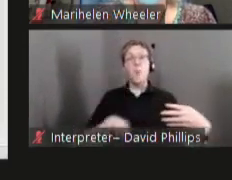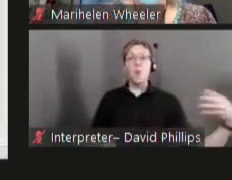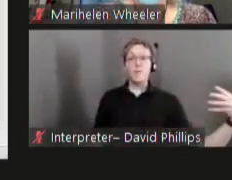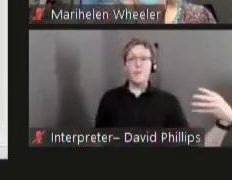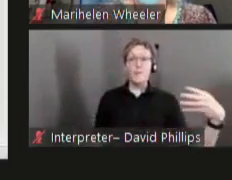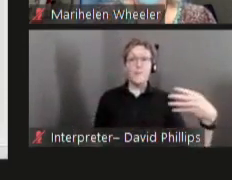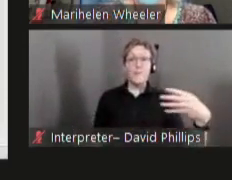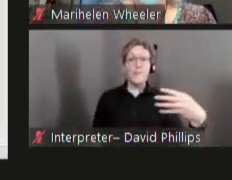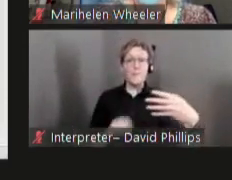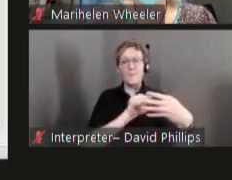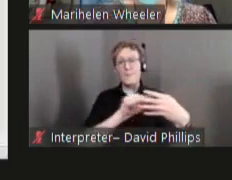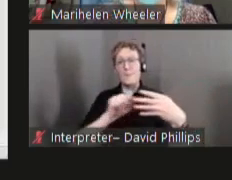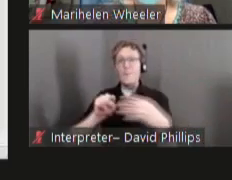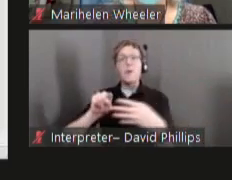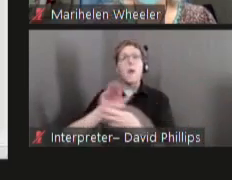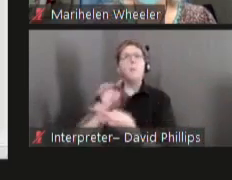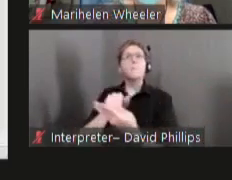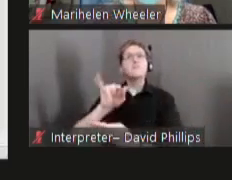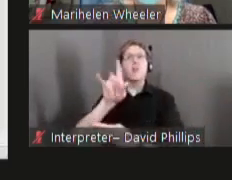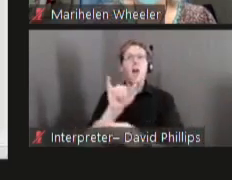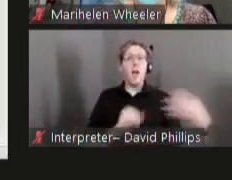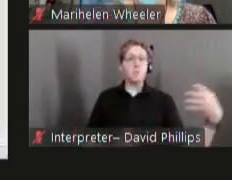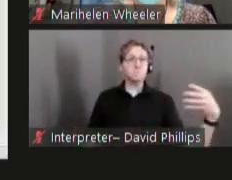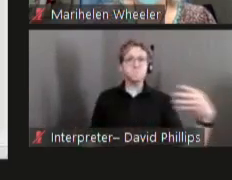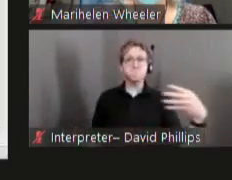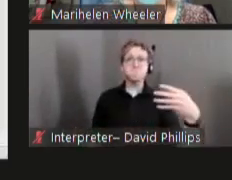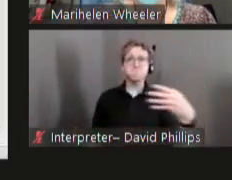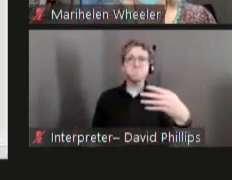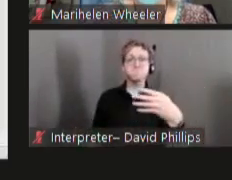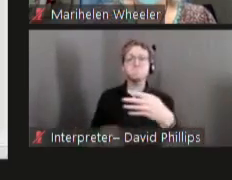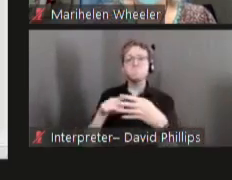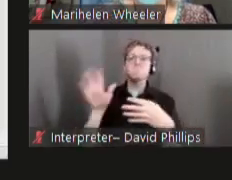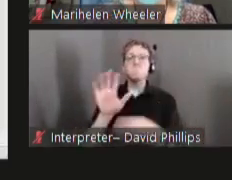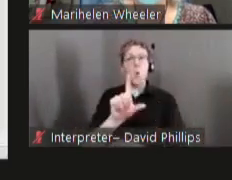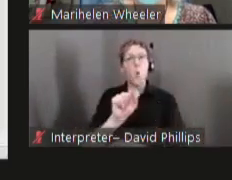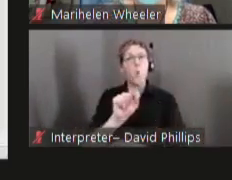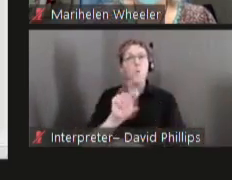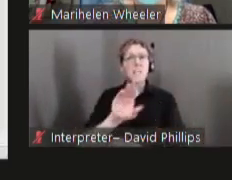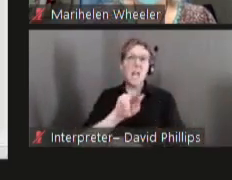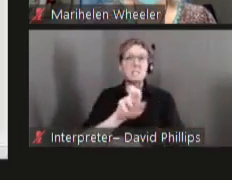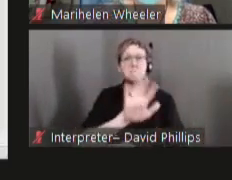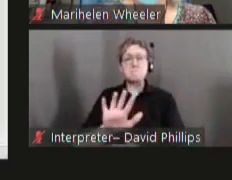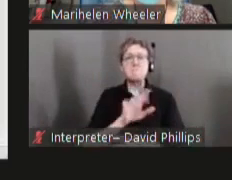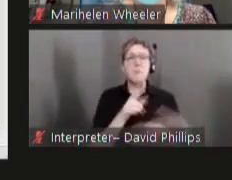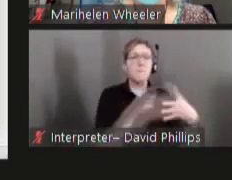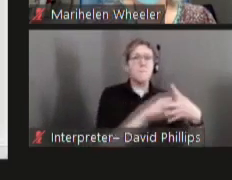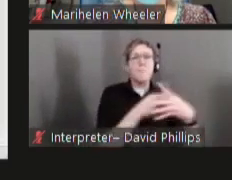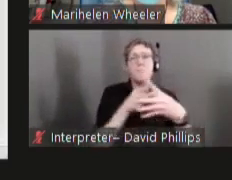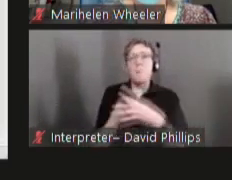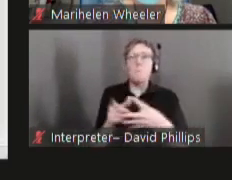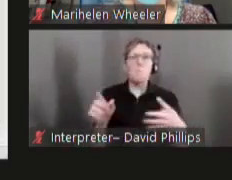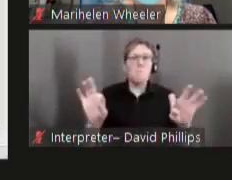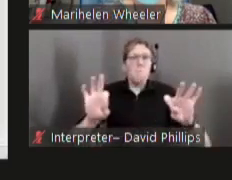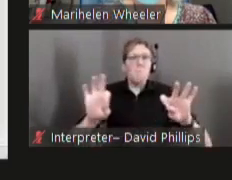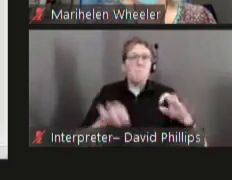the middle of July, we basically analyzed about 20 cases of vaccine breakthroughs, very few. A lot